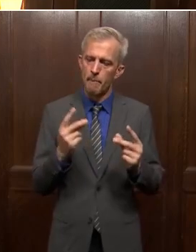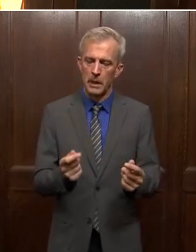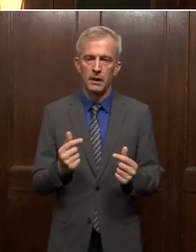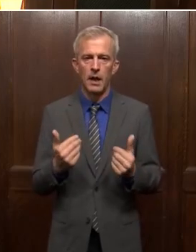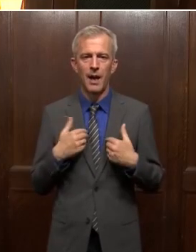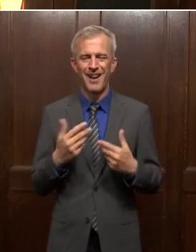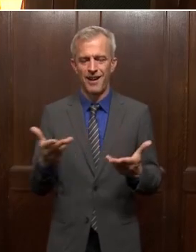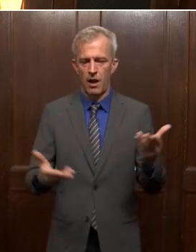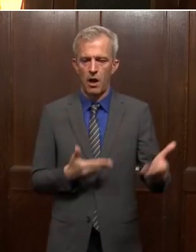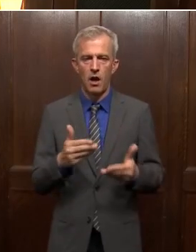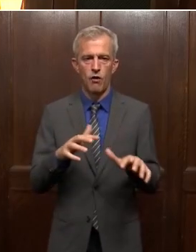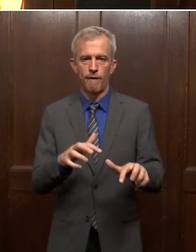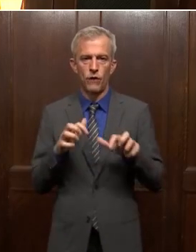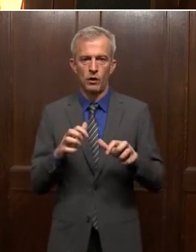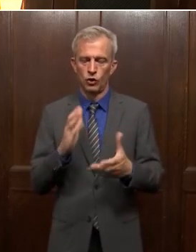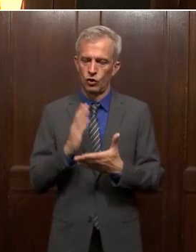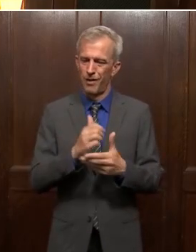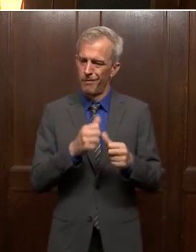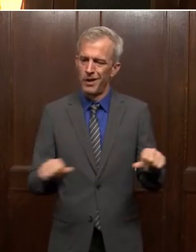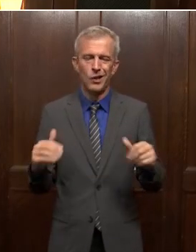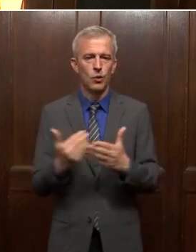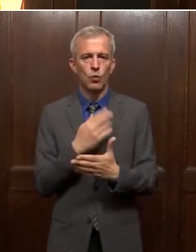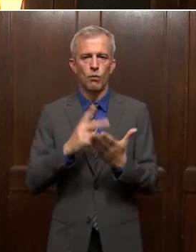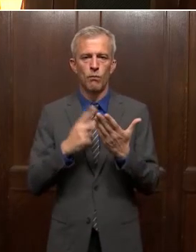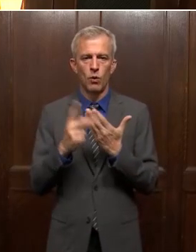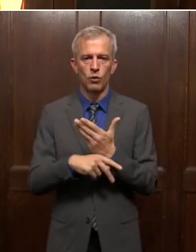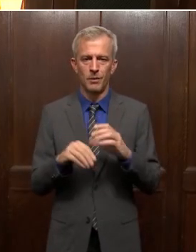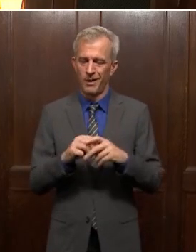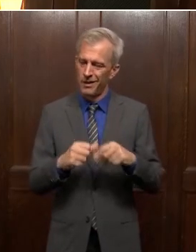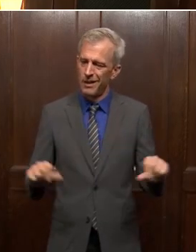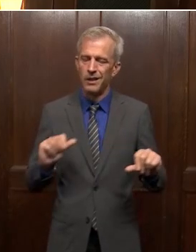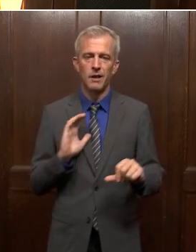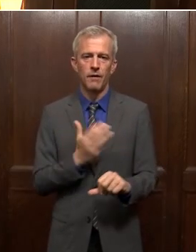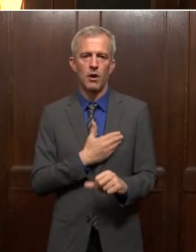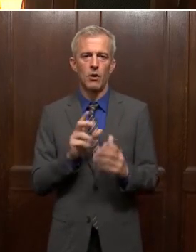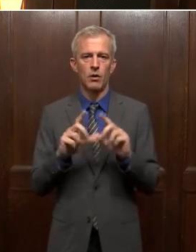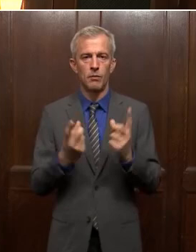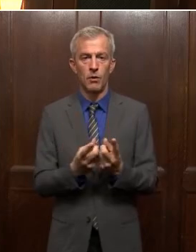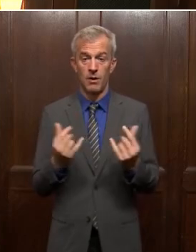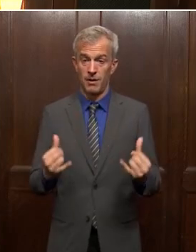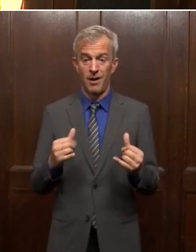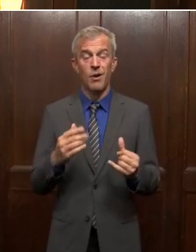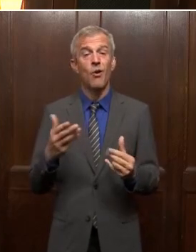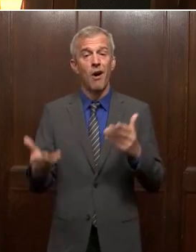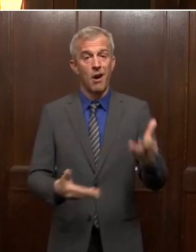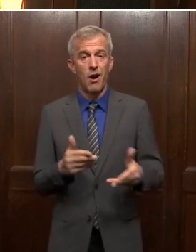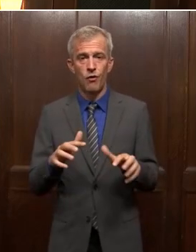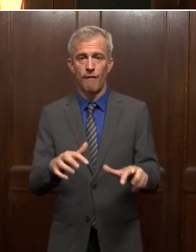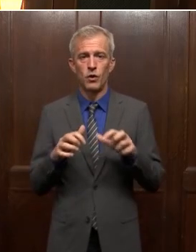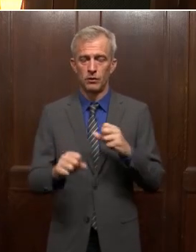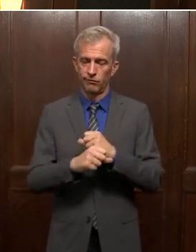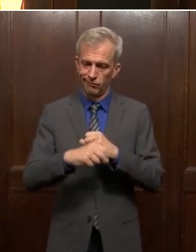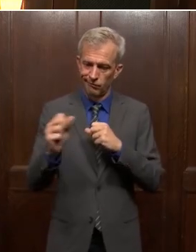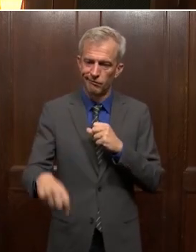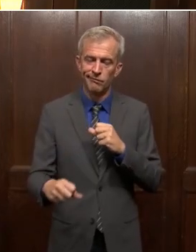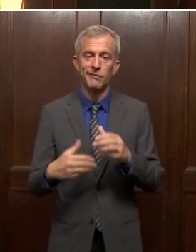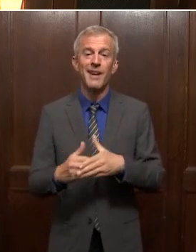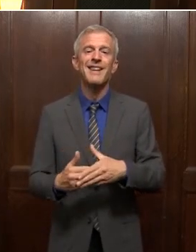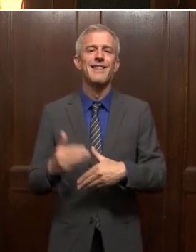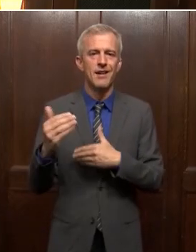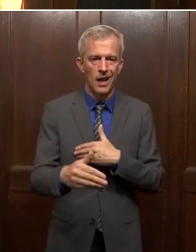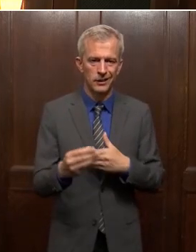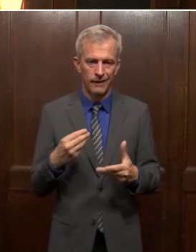hiring freeze, stopped any new programs in any of our departments, and now that hiring freeze will be extended into this next fiscal